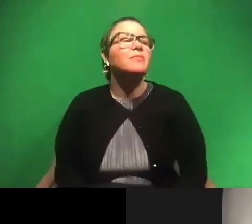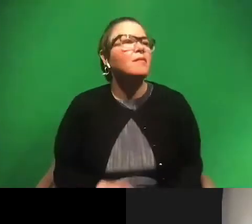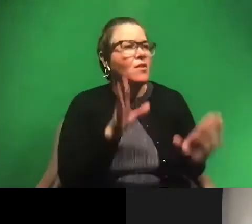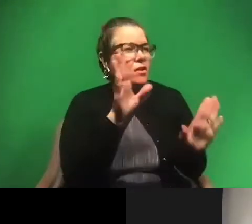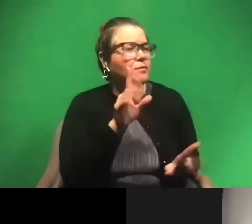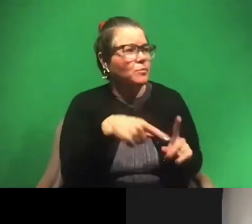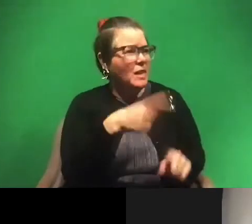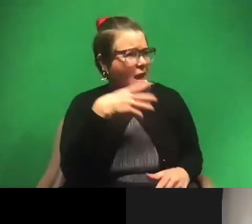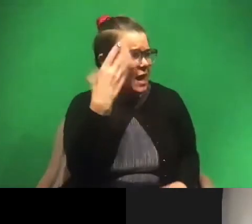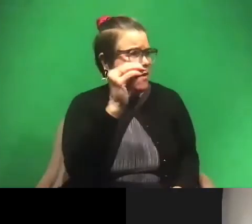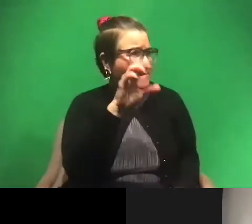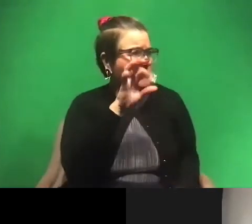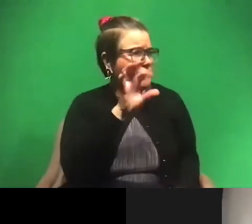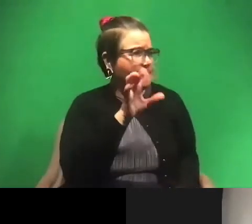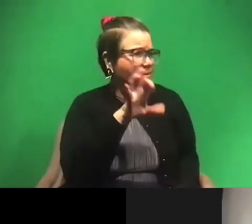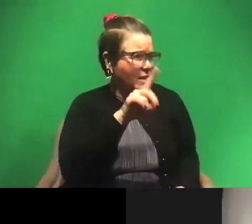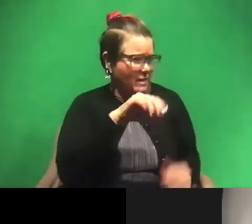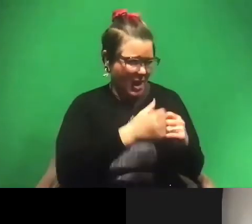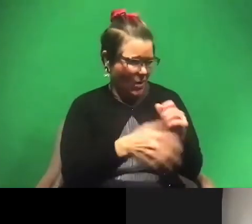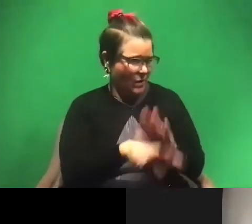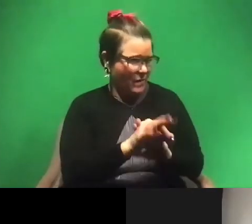in the field, how do you find abalone?